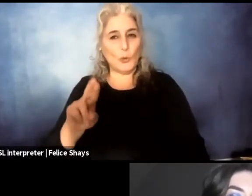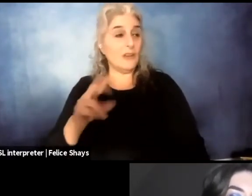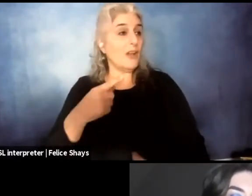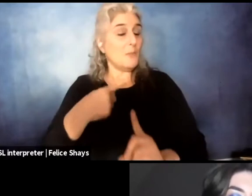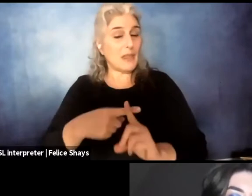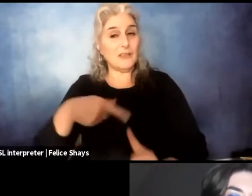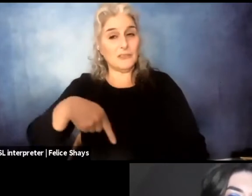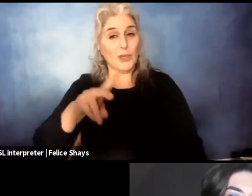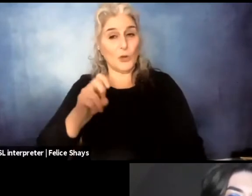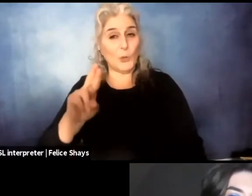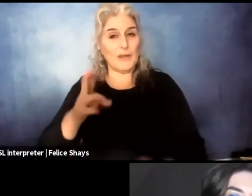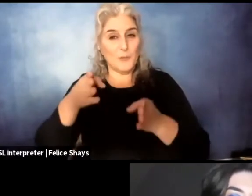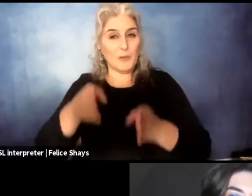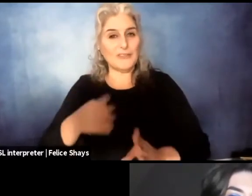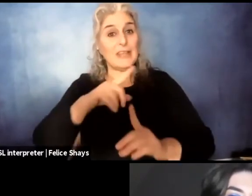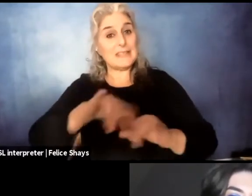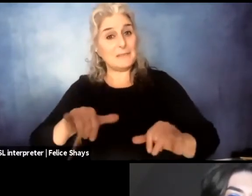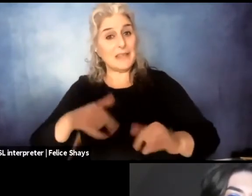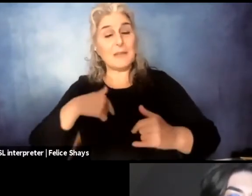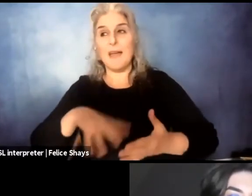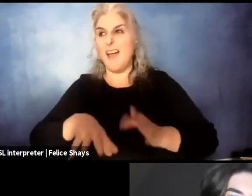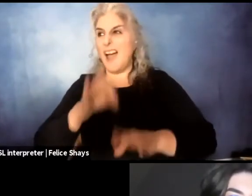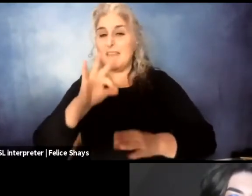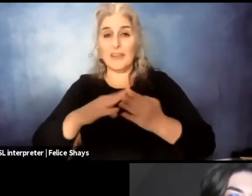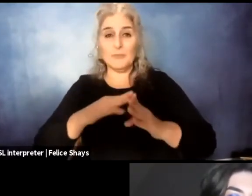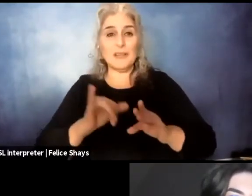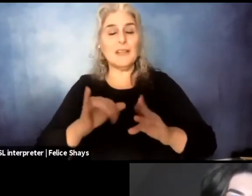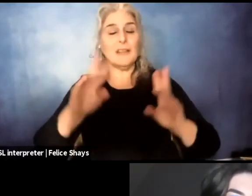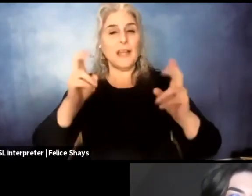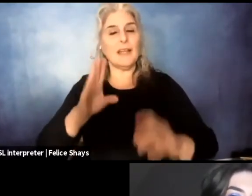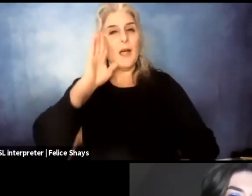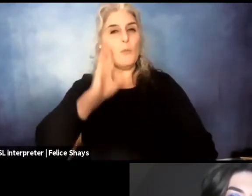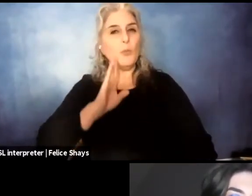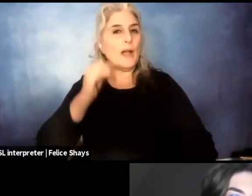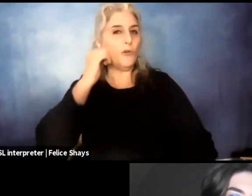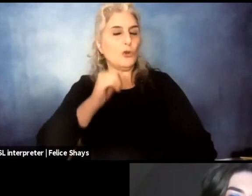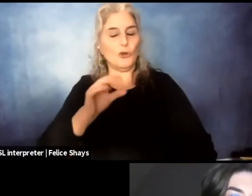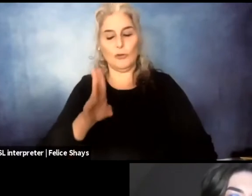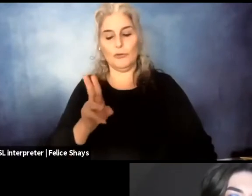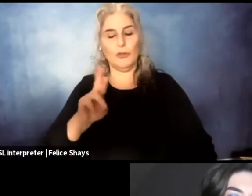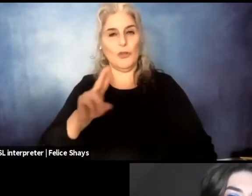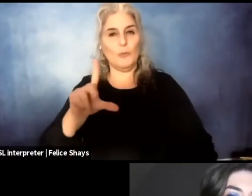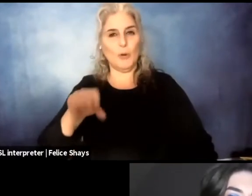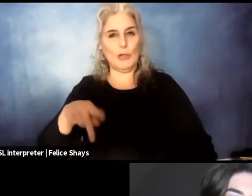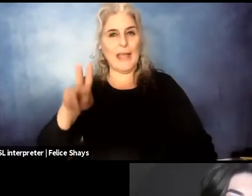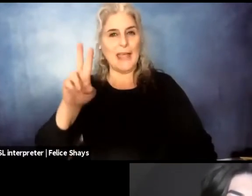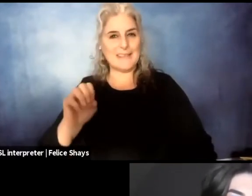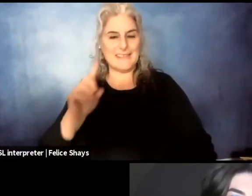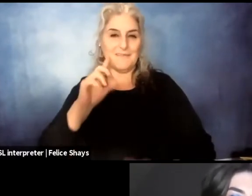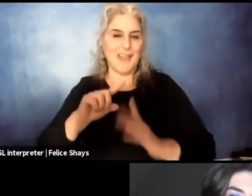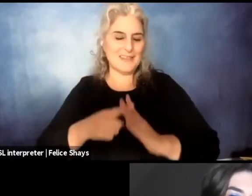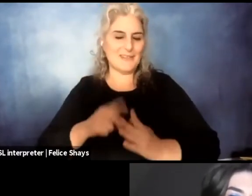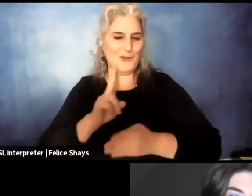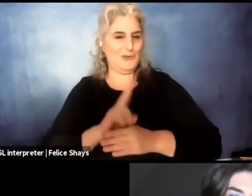that time, I discovered communities like Brown Girls Burlesque, where I started off using my skills in dance